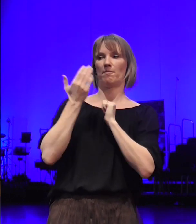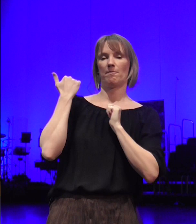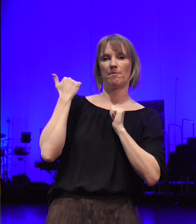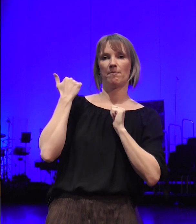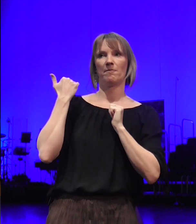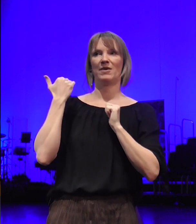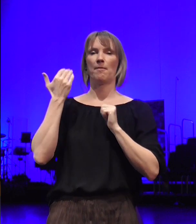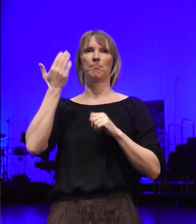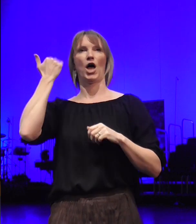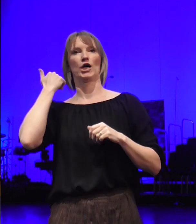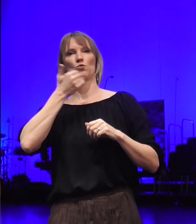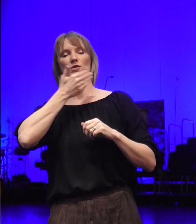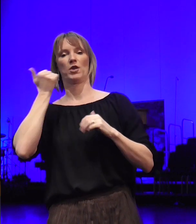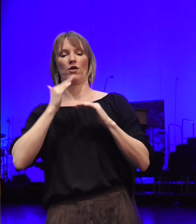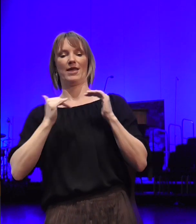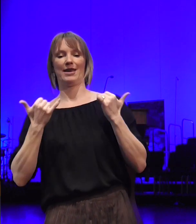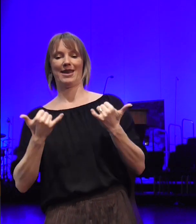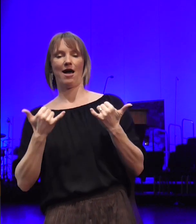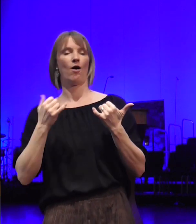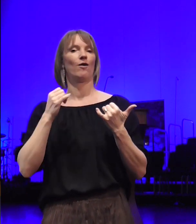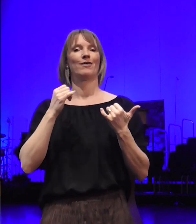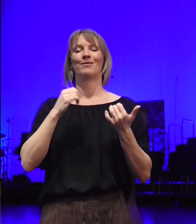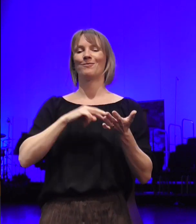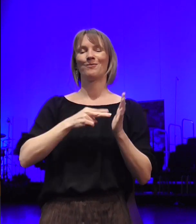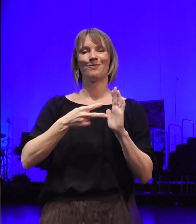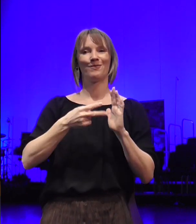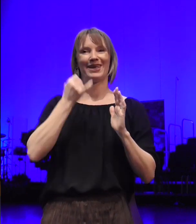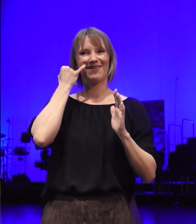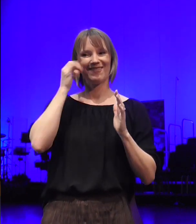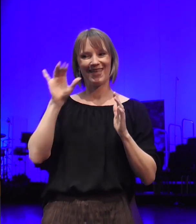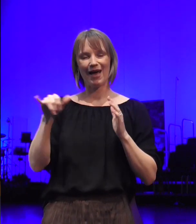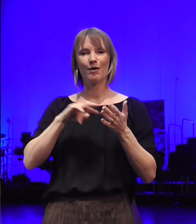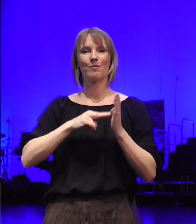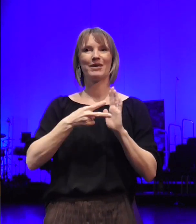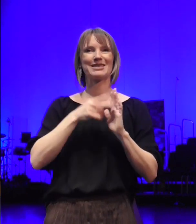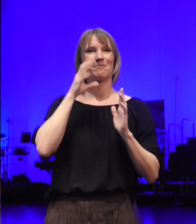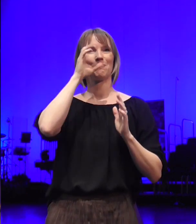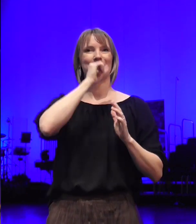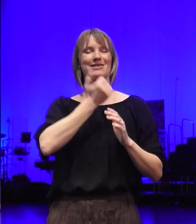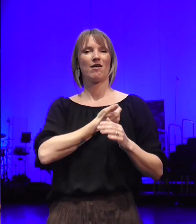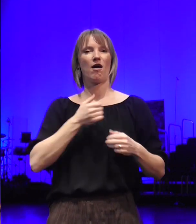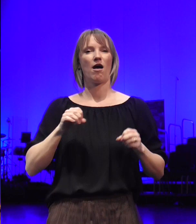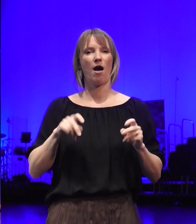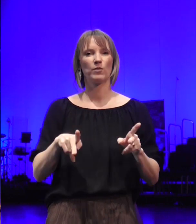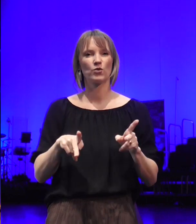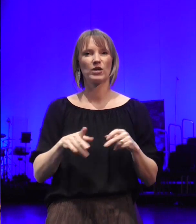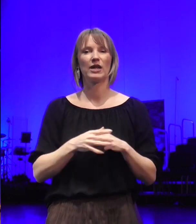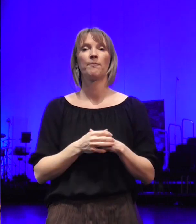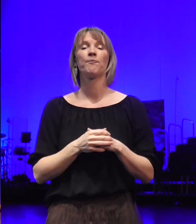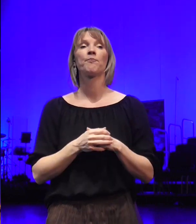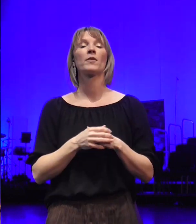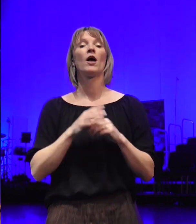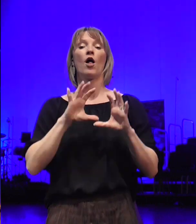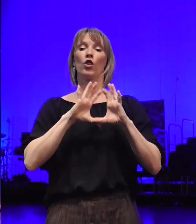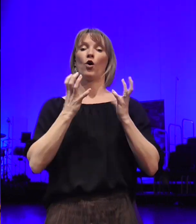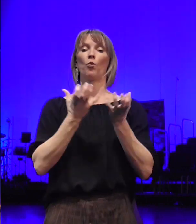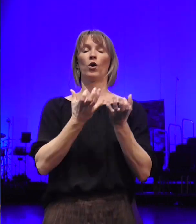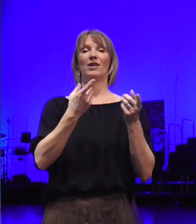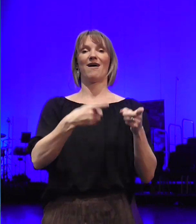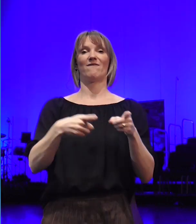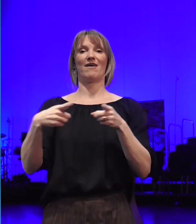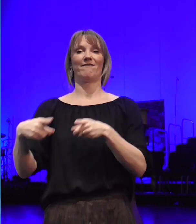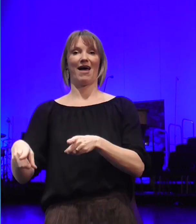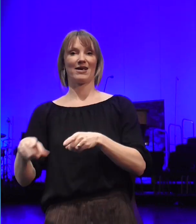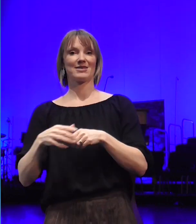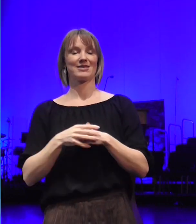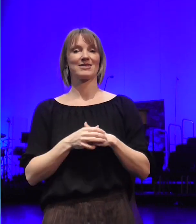better than this, or we're missing it. We're missing the opportunity. The world of effects is the next one.